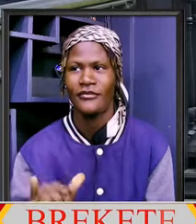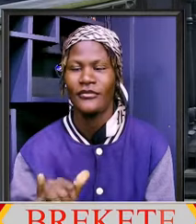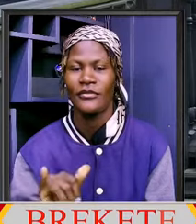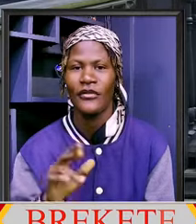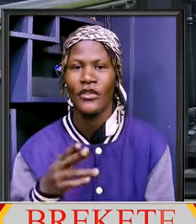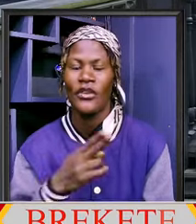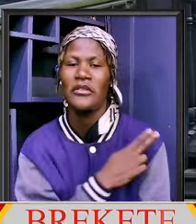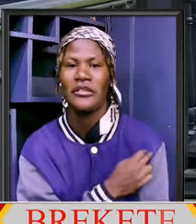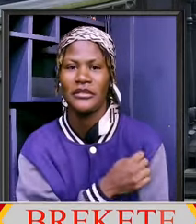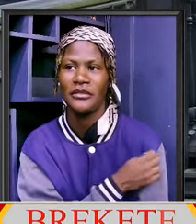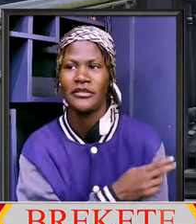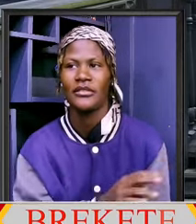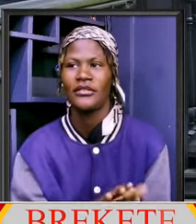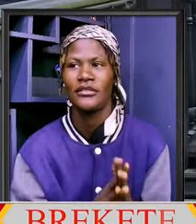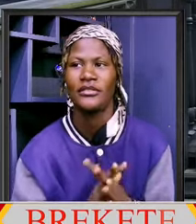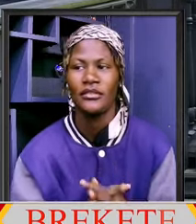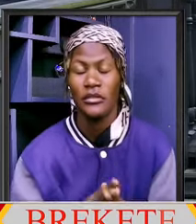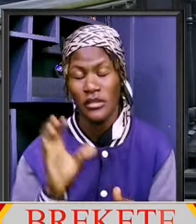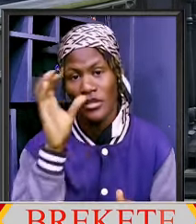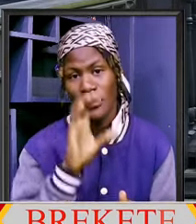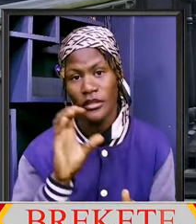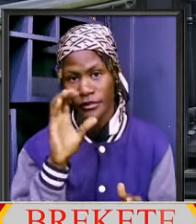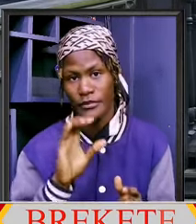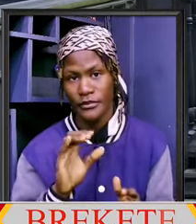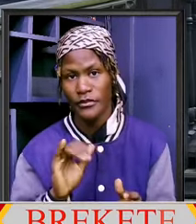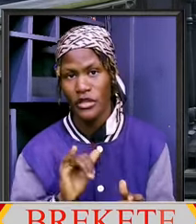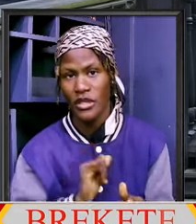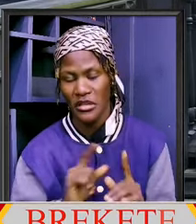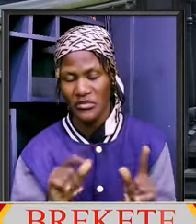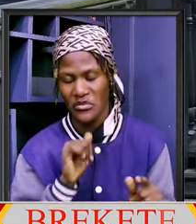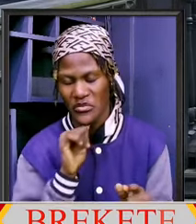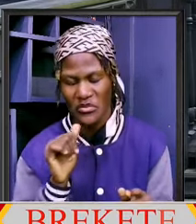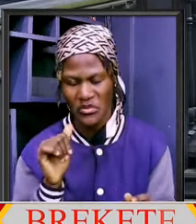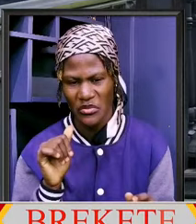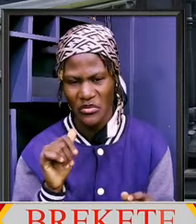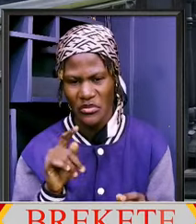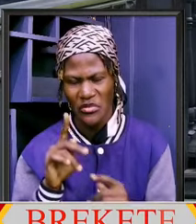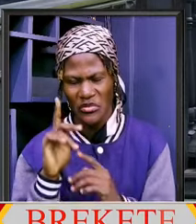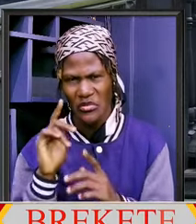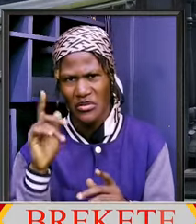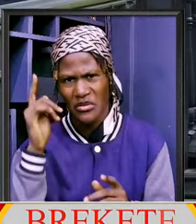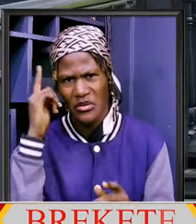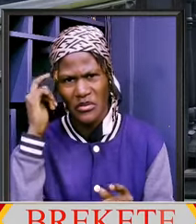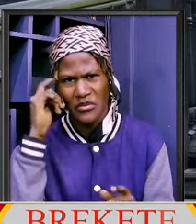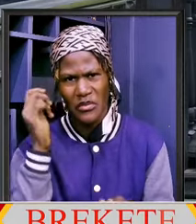Okay. You see, I know to trust government hospitals.